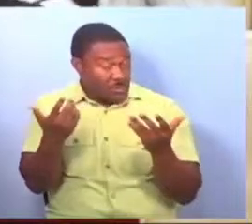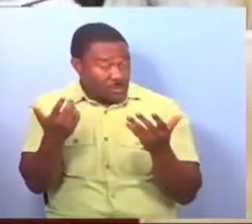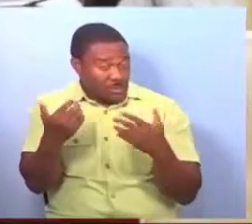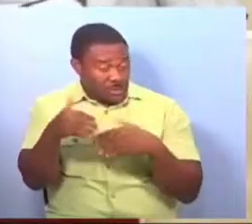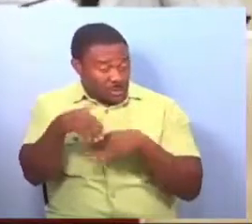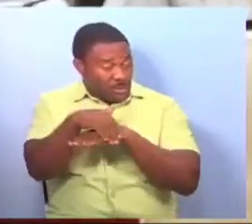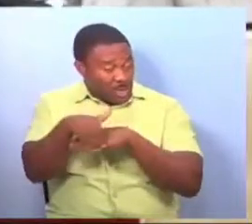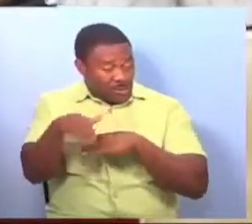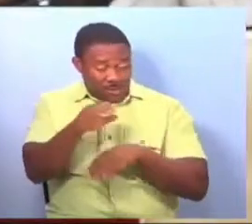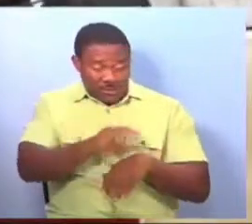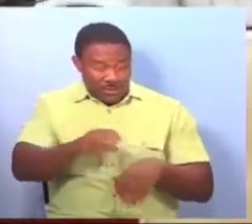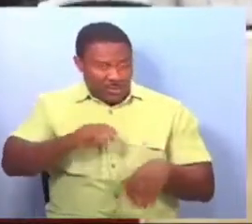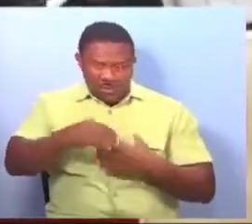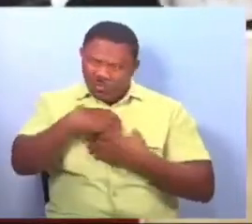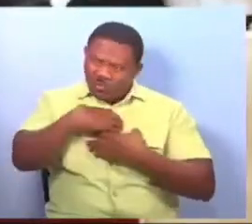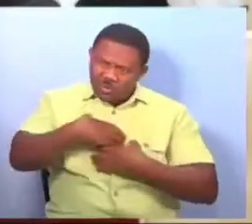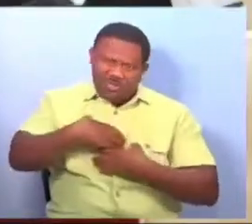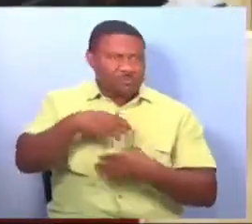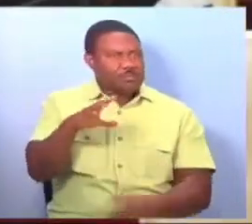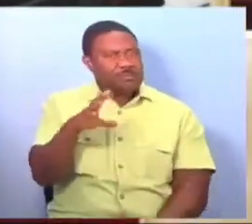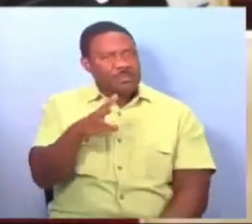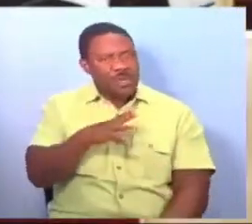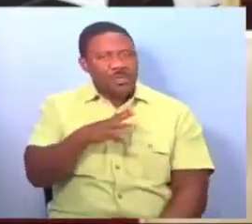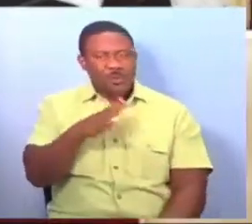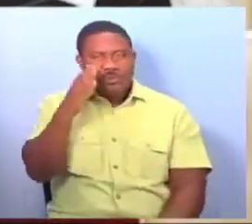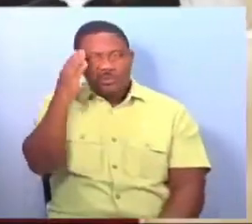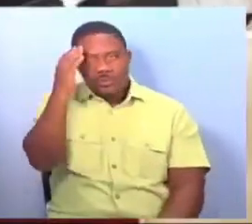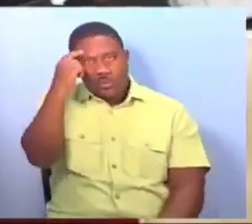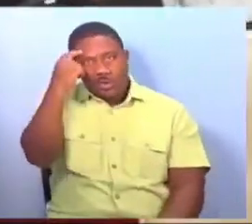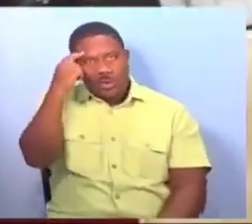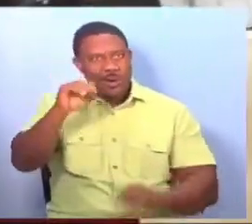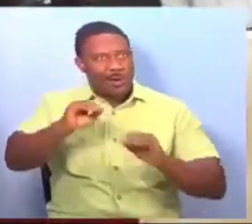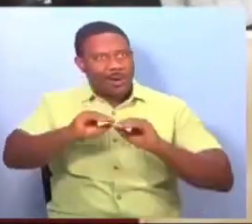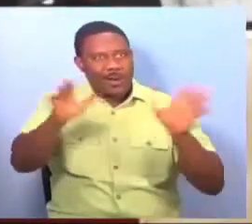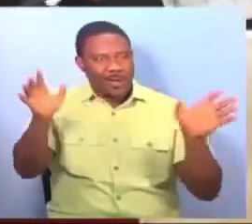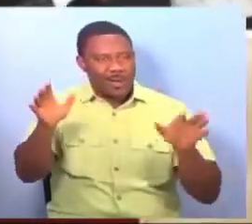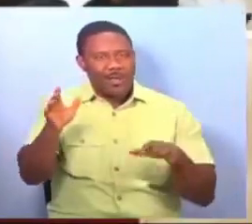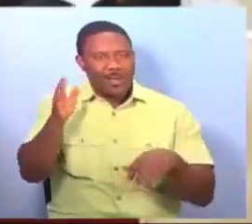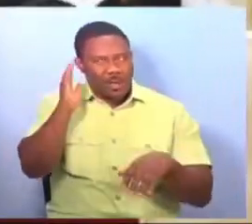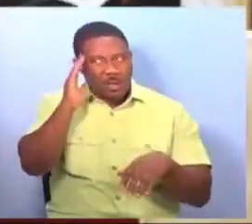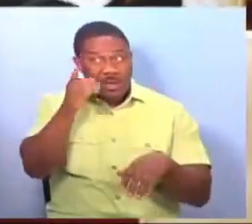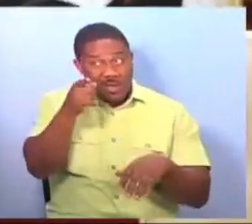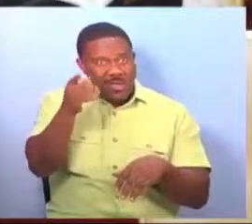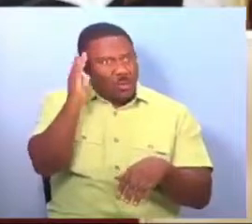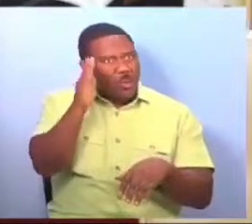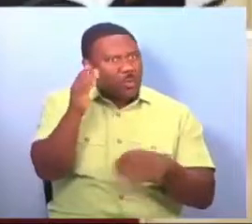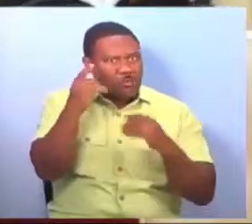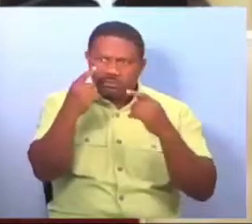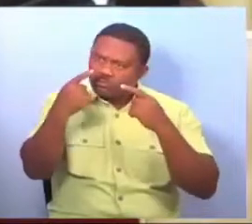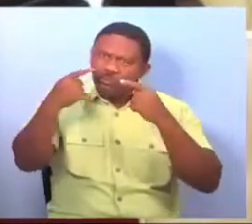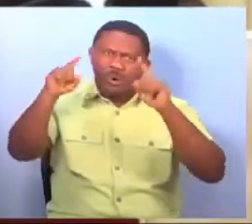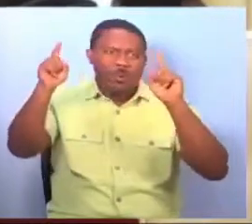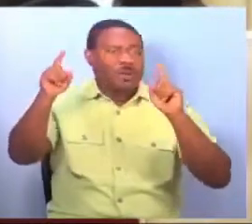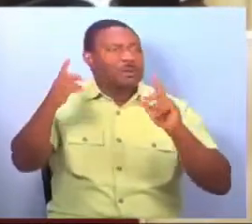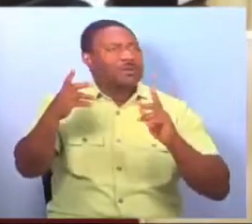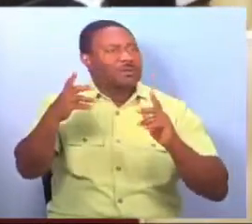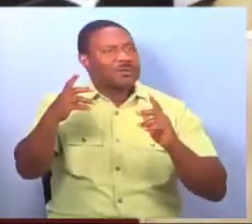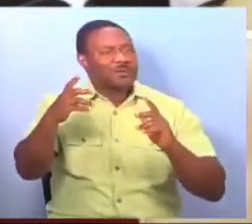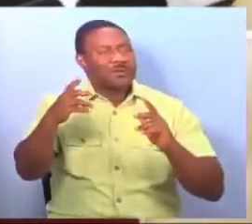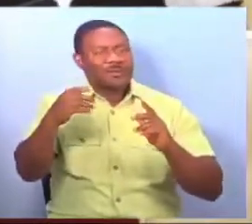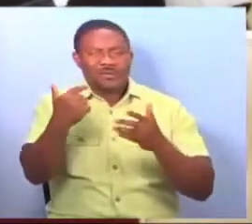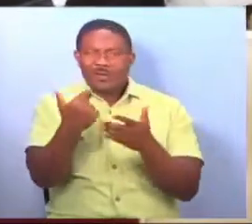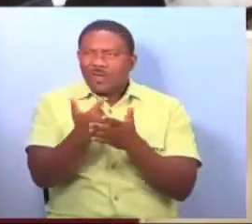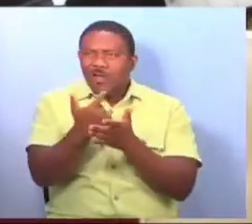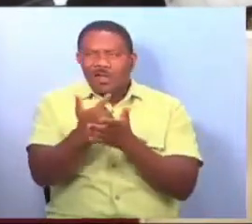of the committee, we can only wish him well, and we have no doubt that he will make Ghana